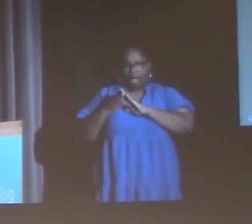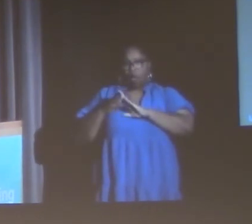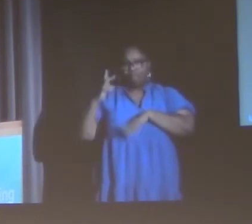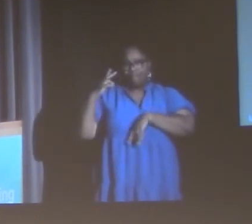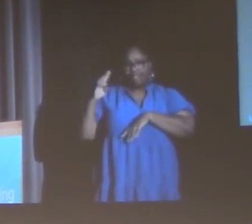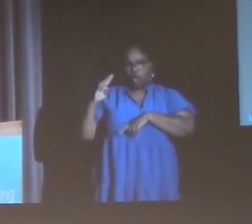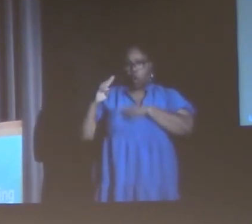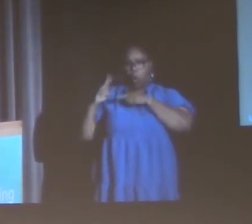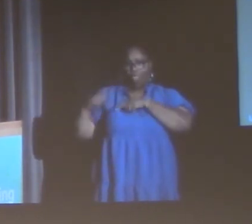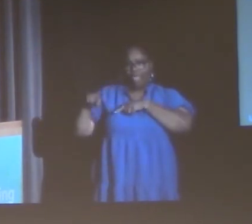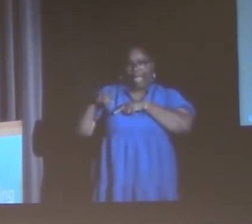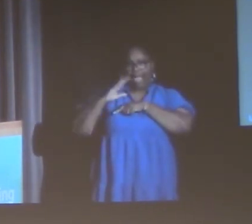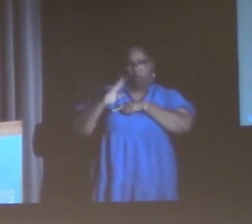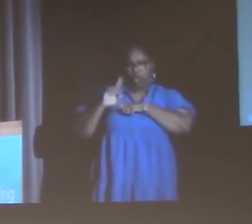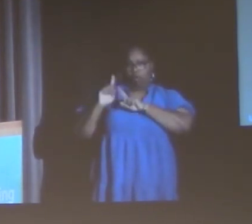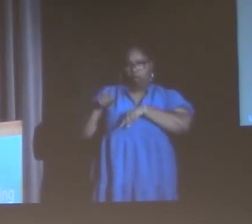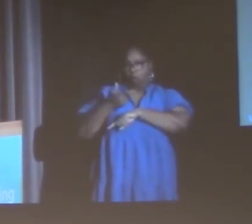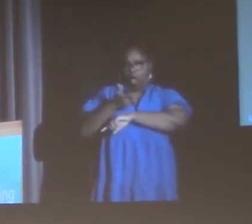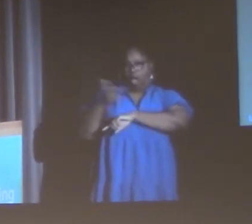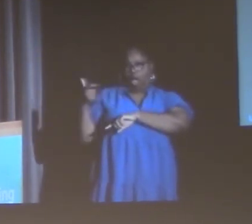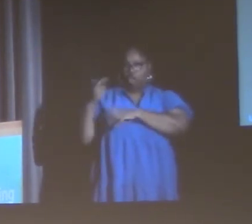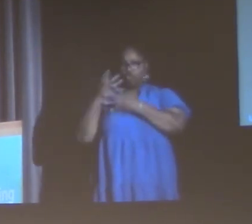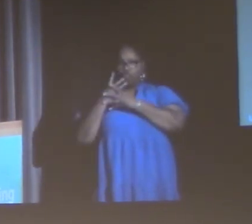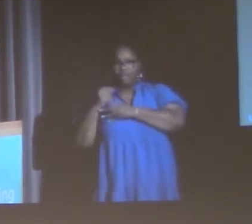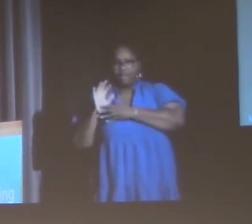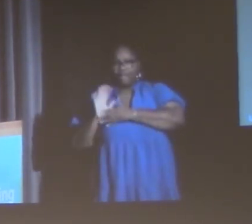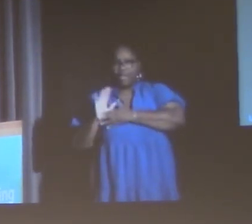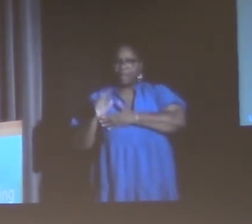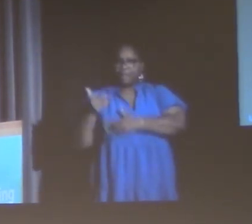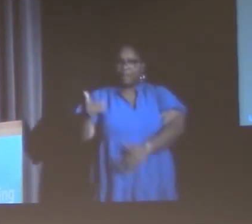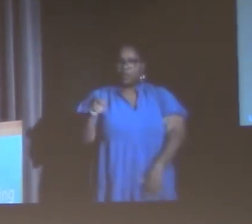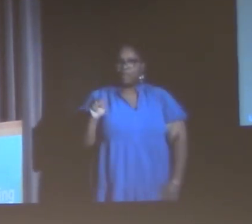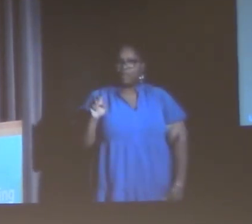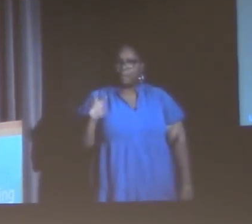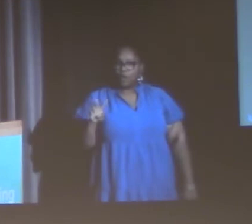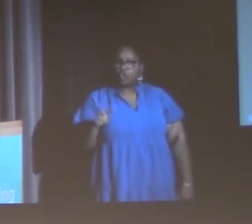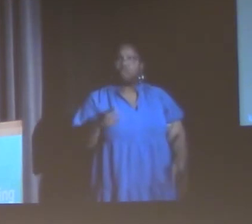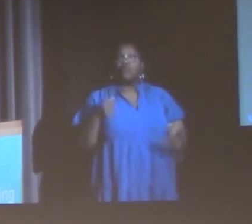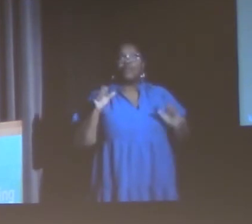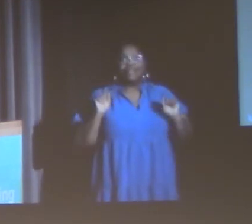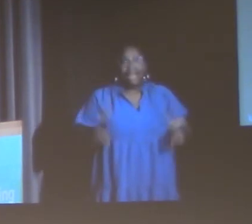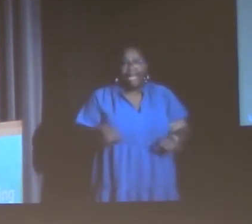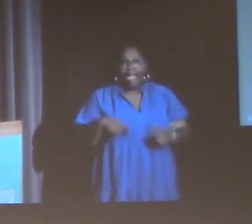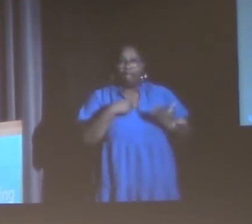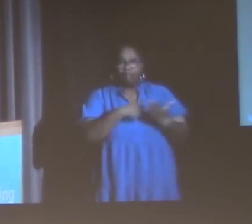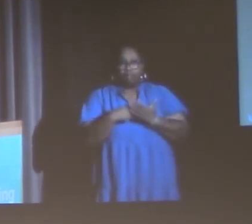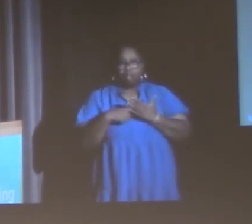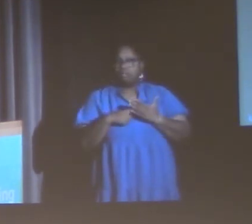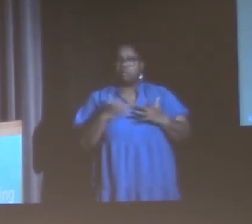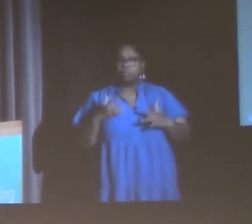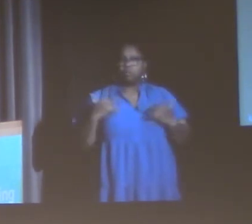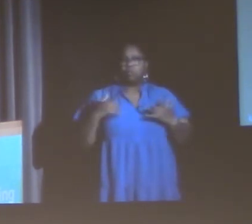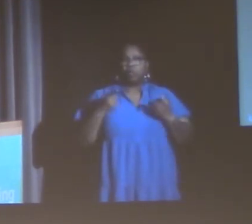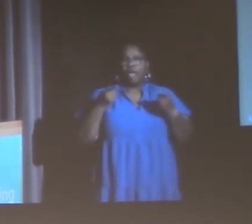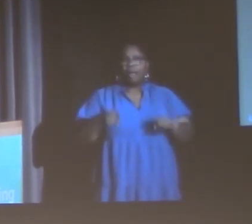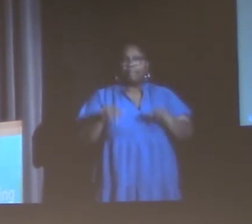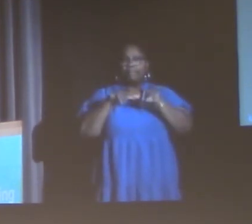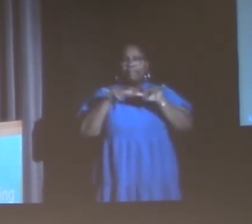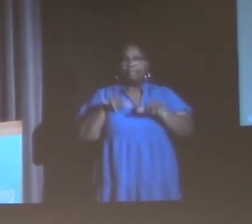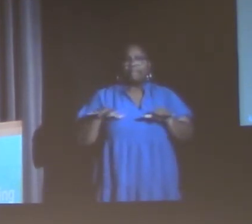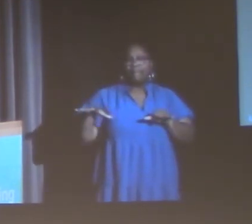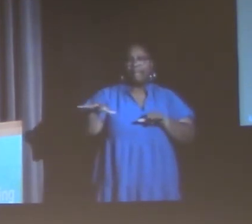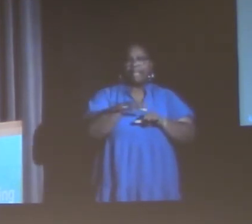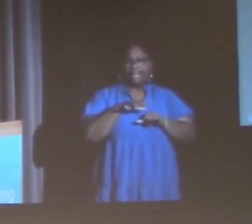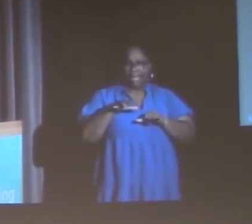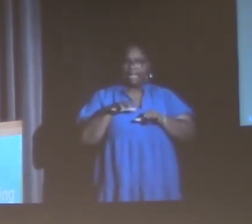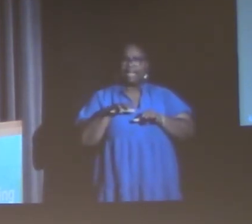right? So we could have these conversations about like, what's happening systemically in those areas that touched his